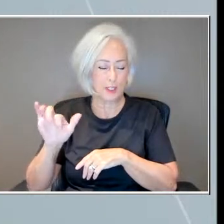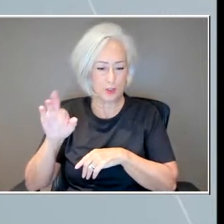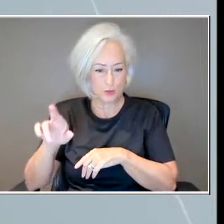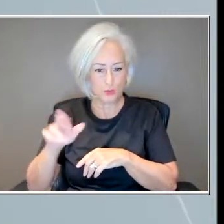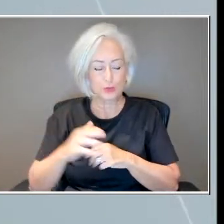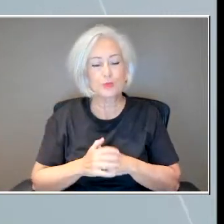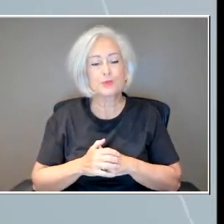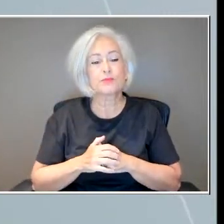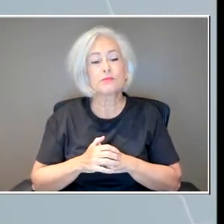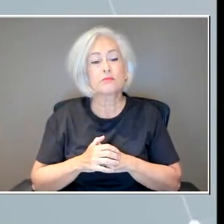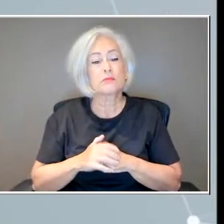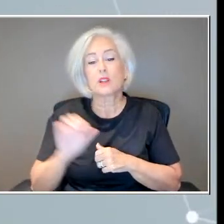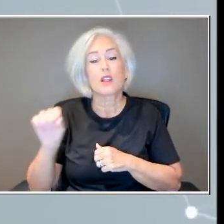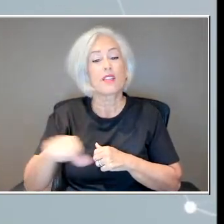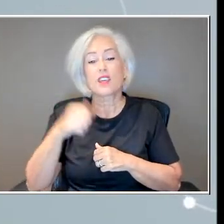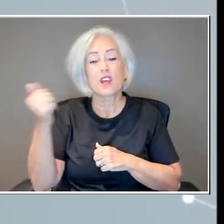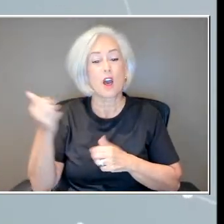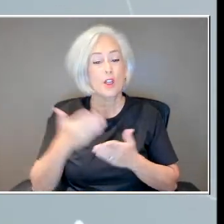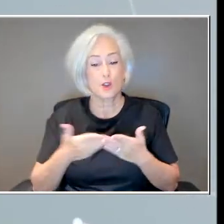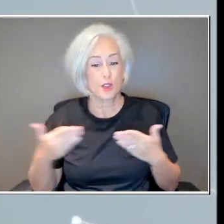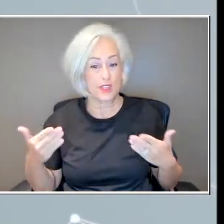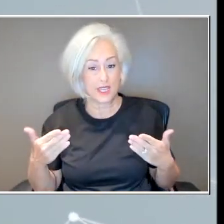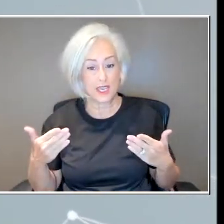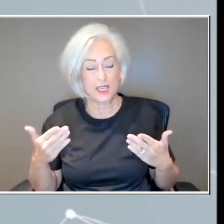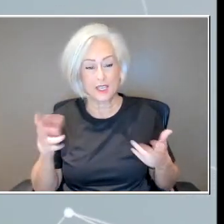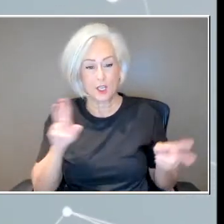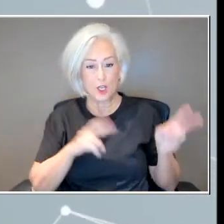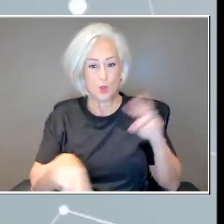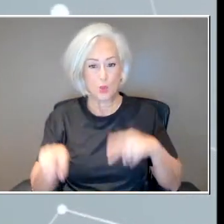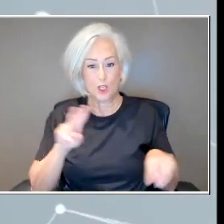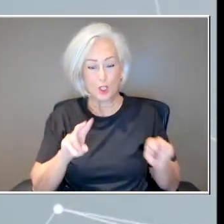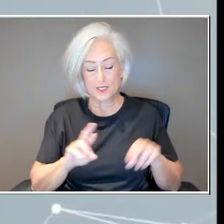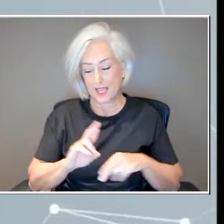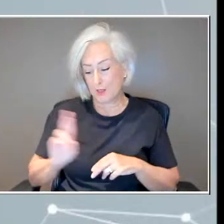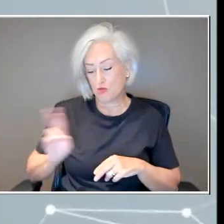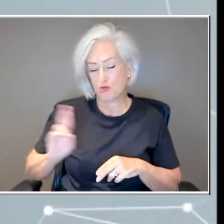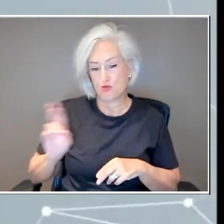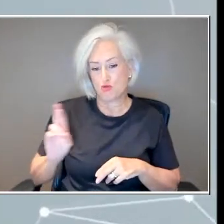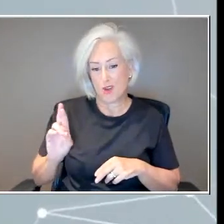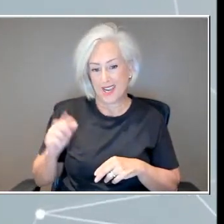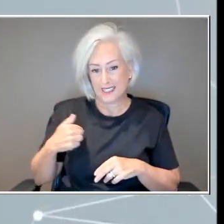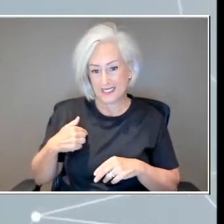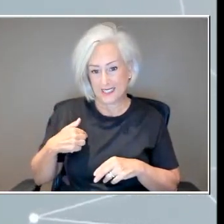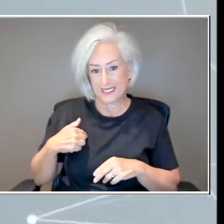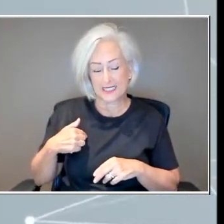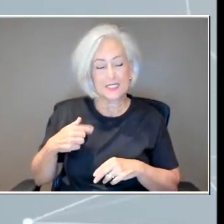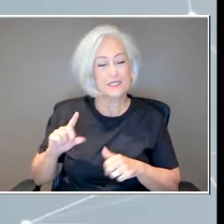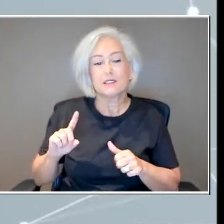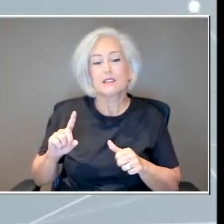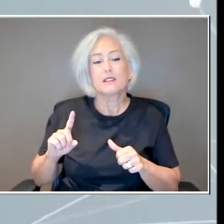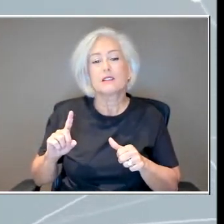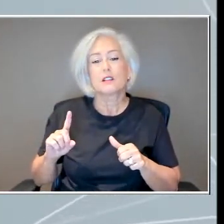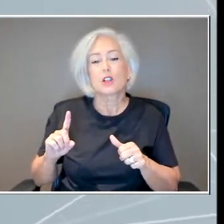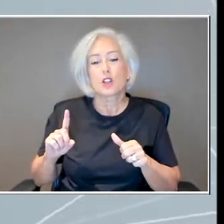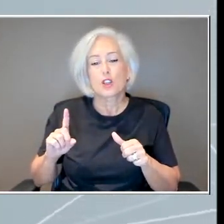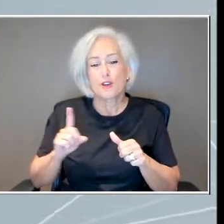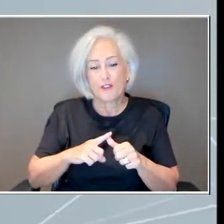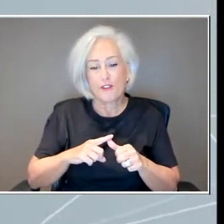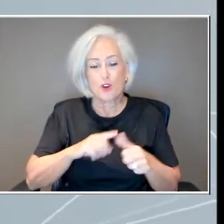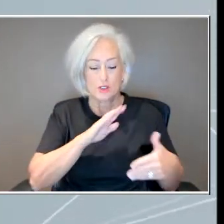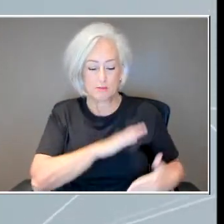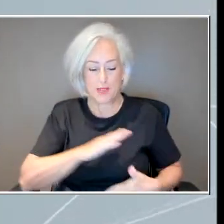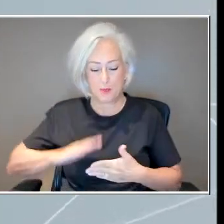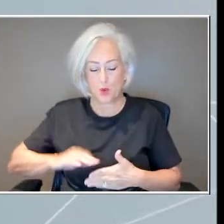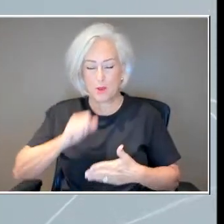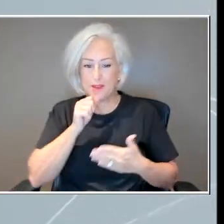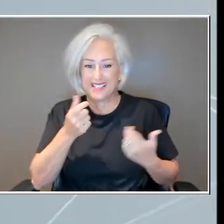is we also looked at the right breast. Her initial imaging was not done within our health system. It was really